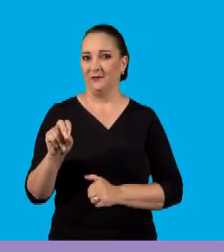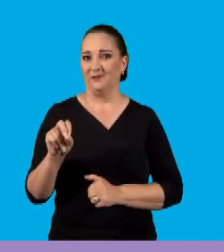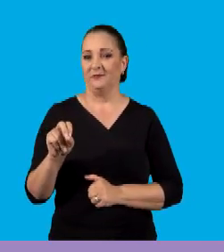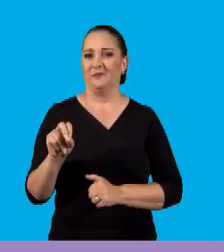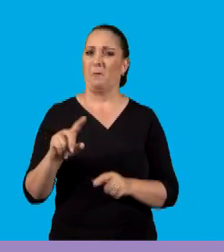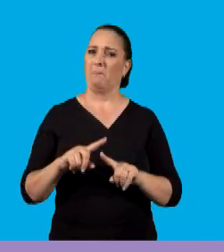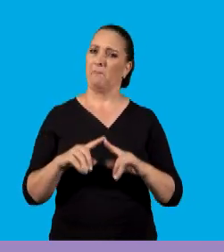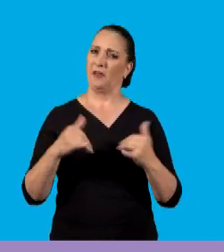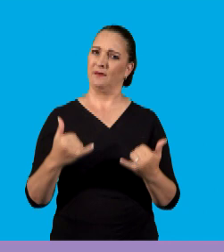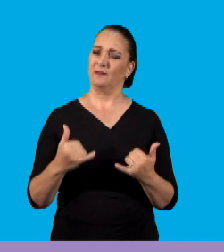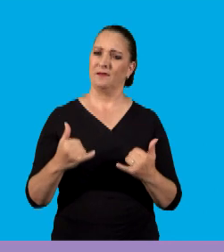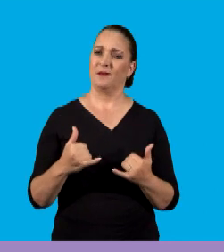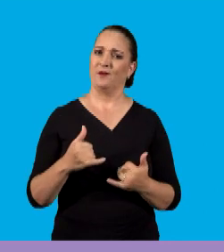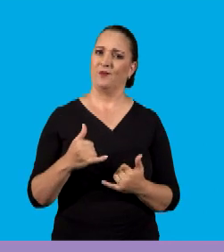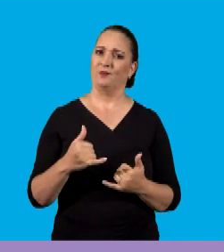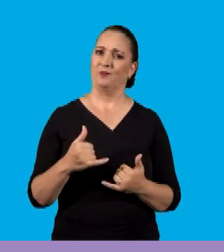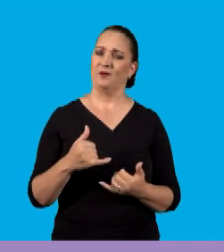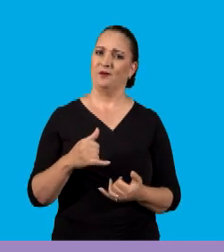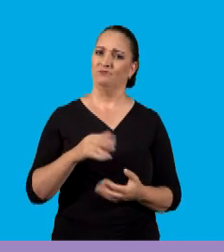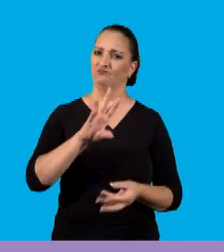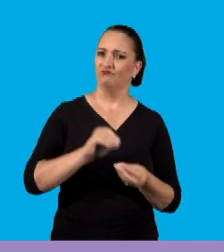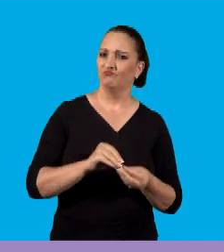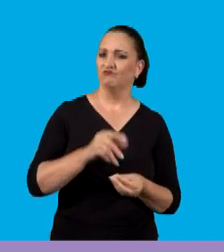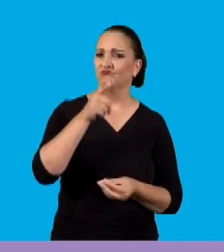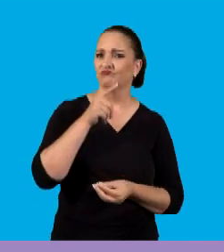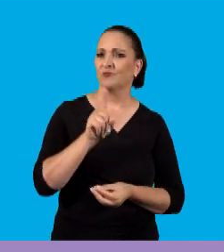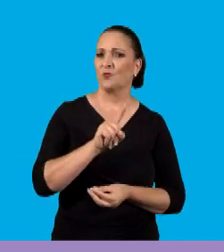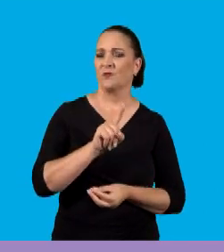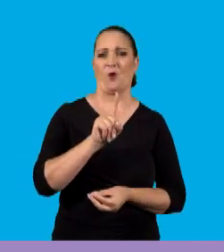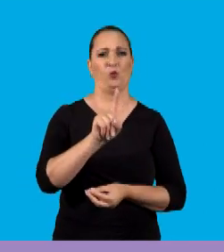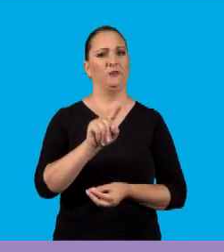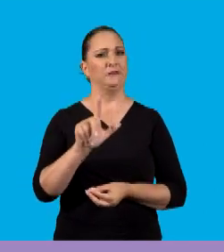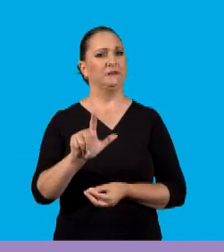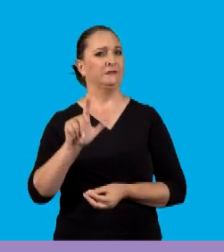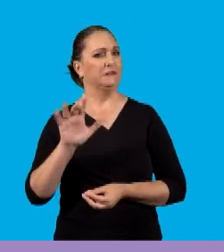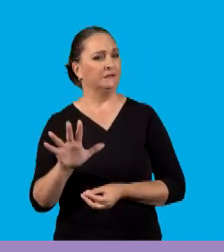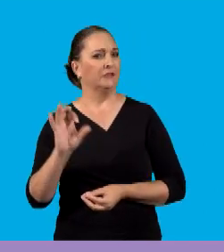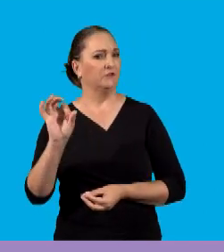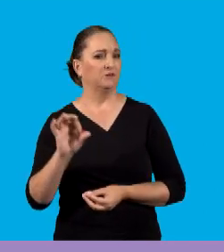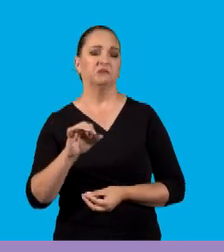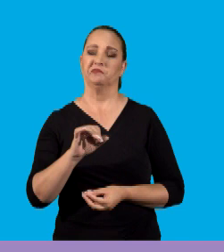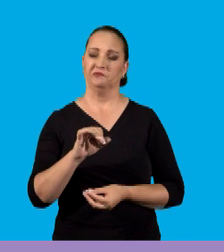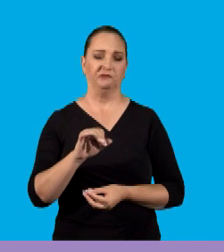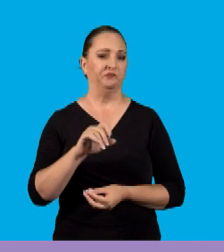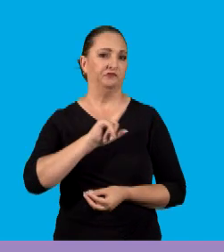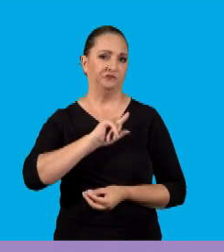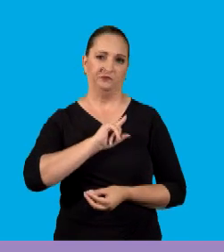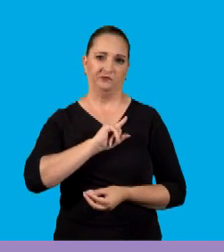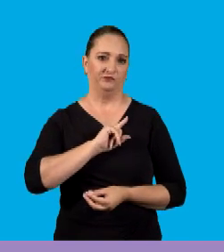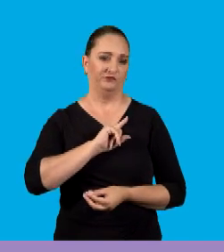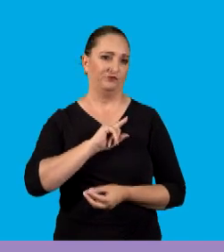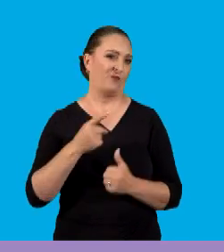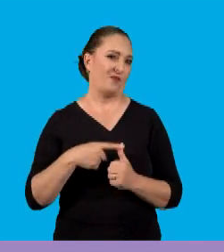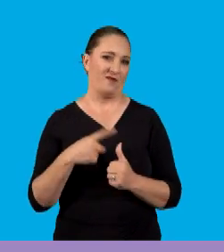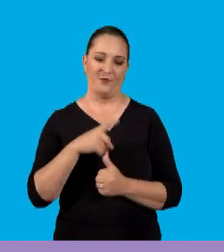180 degrees. But when we add them, we discover that they give us 175 degrees, which is not equals